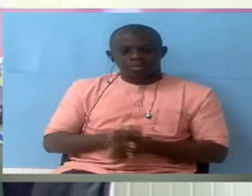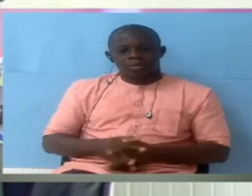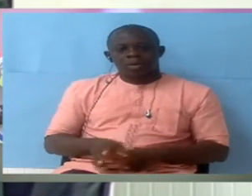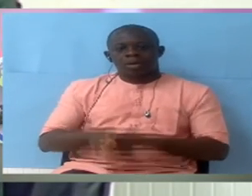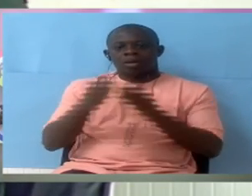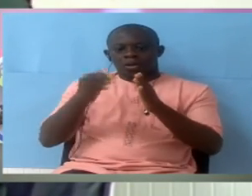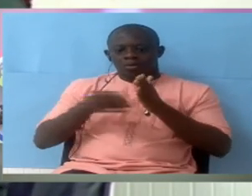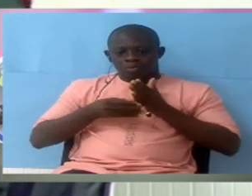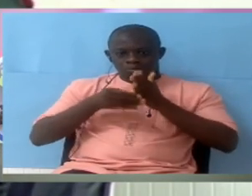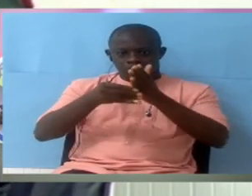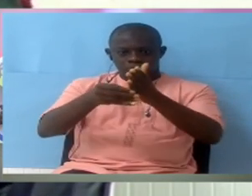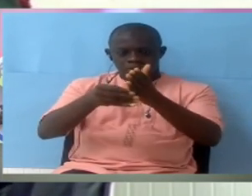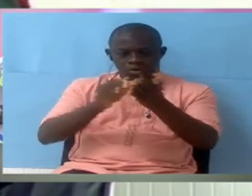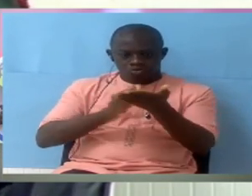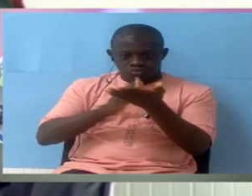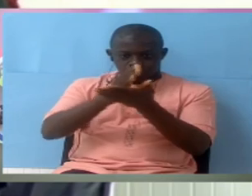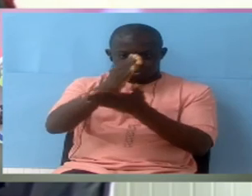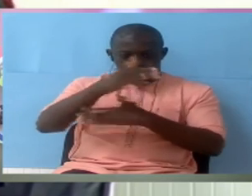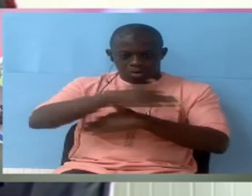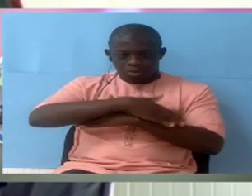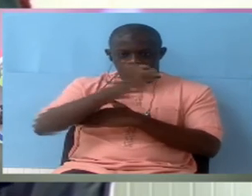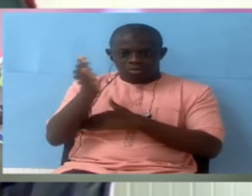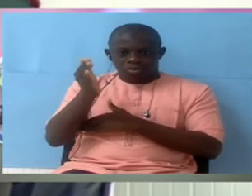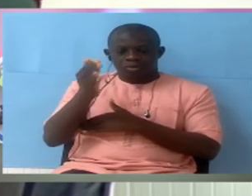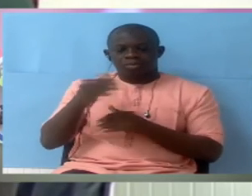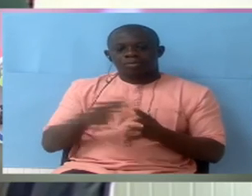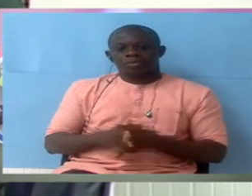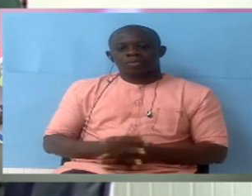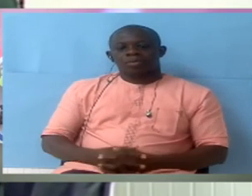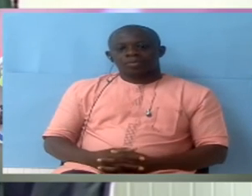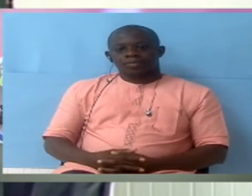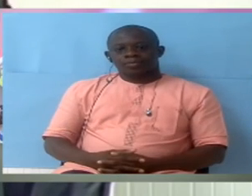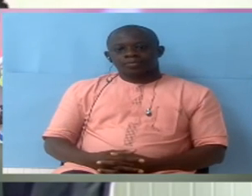me through a door. Ñu jaarale ma ci benn bunta.